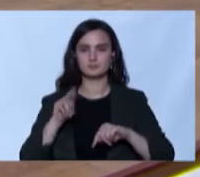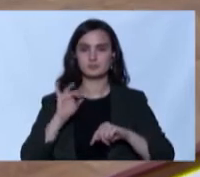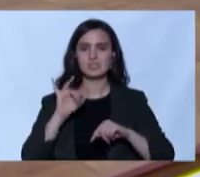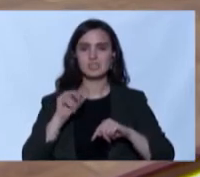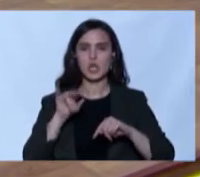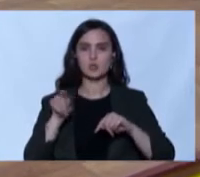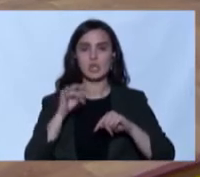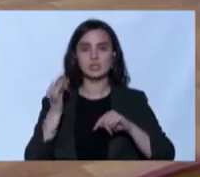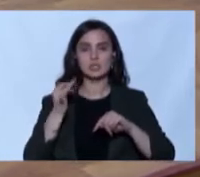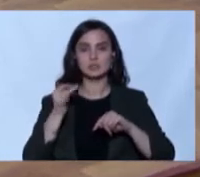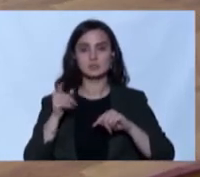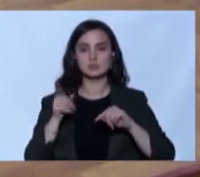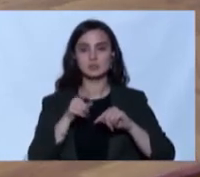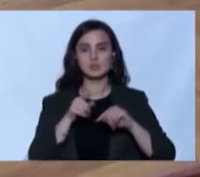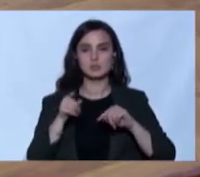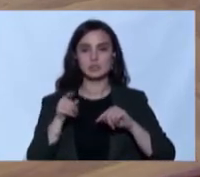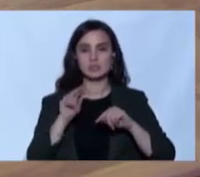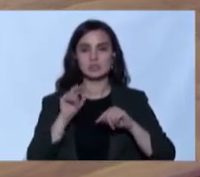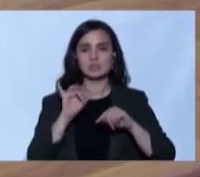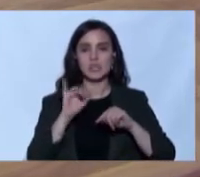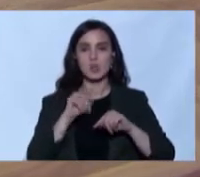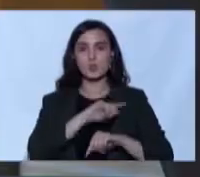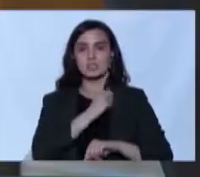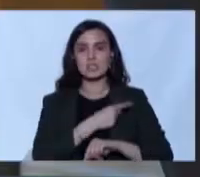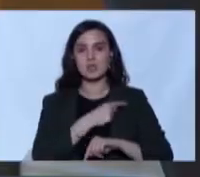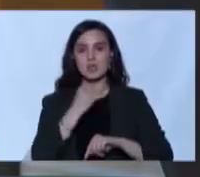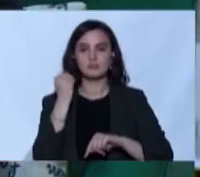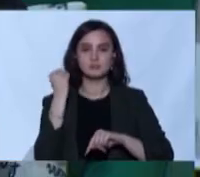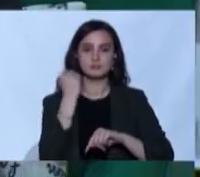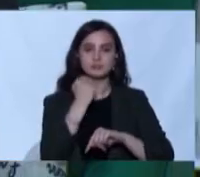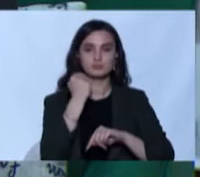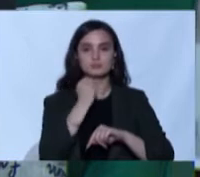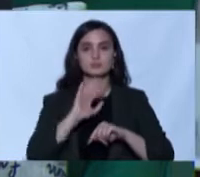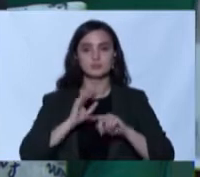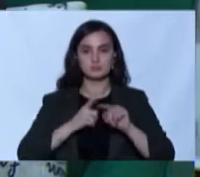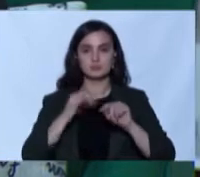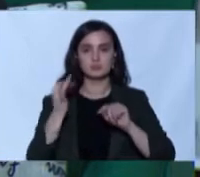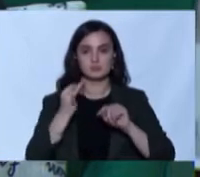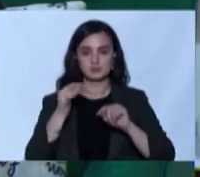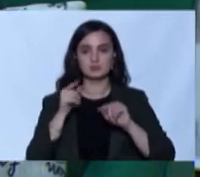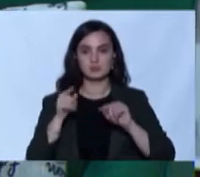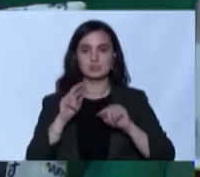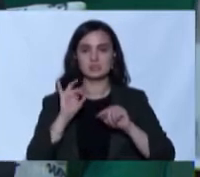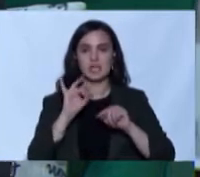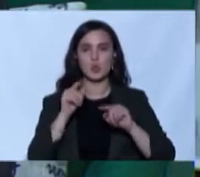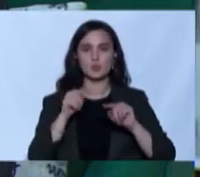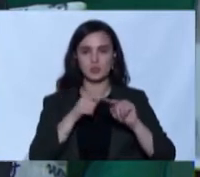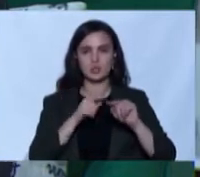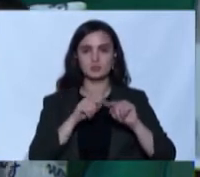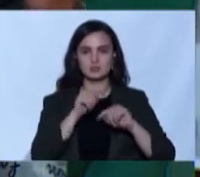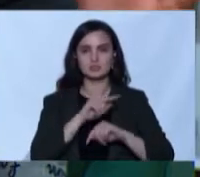always wondering if he's going to be able to overcome Dracula's power. But by the end of the story, indeed, he does defeat Dracula,